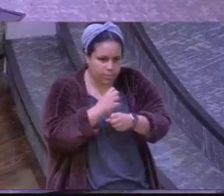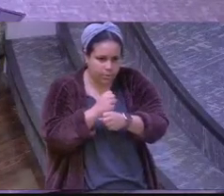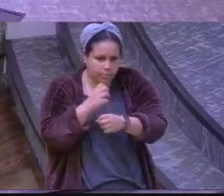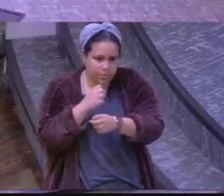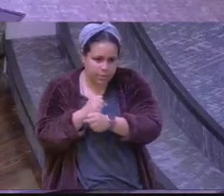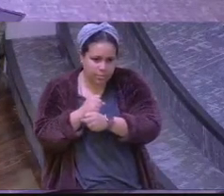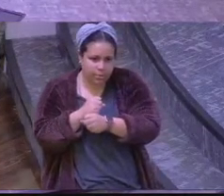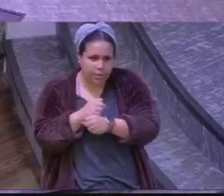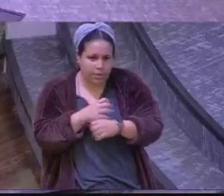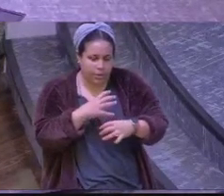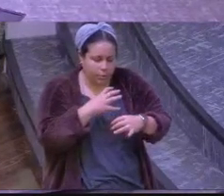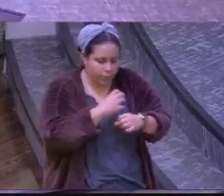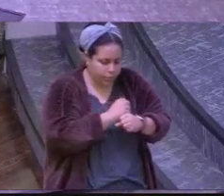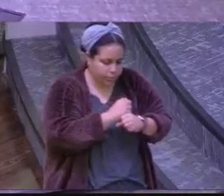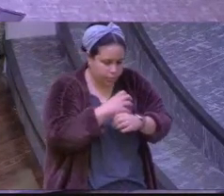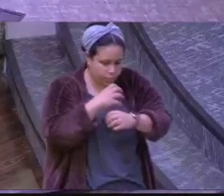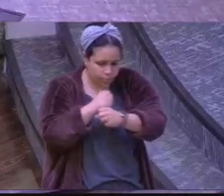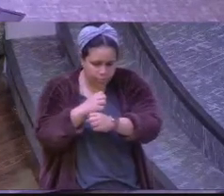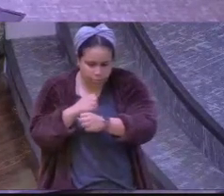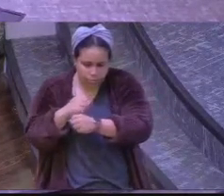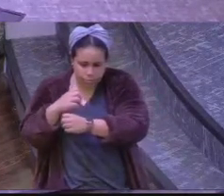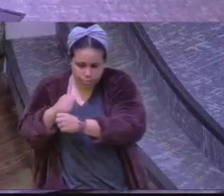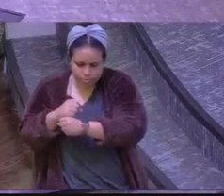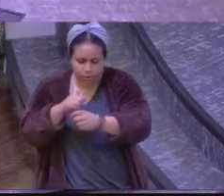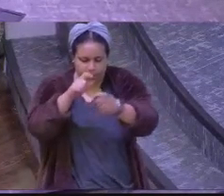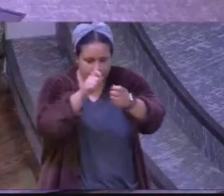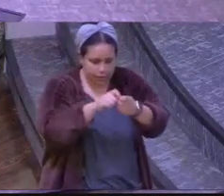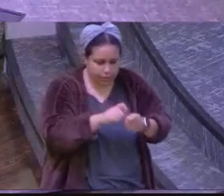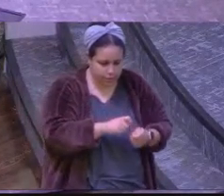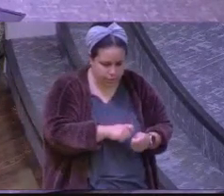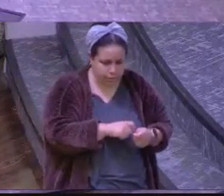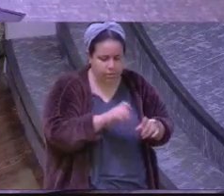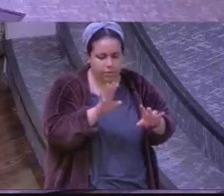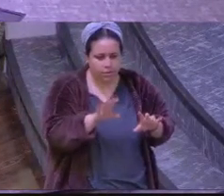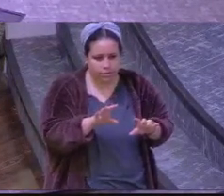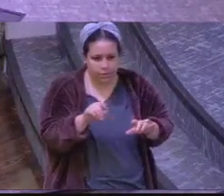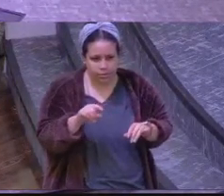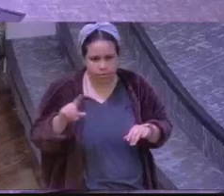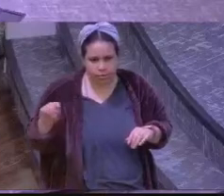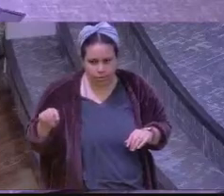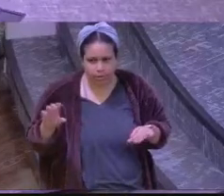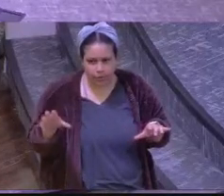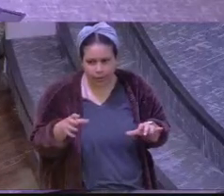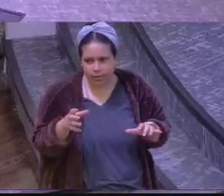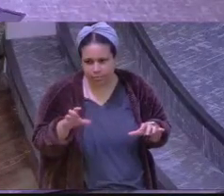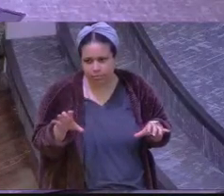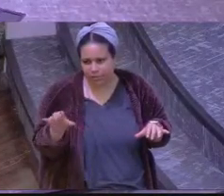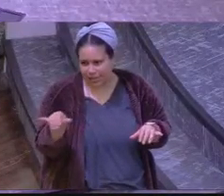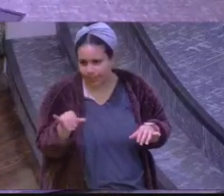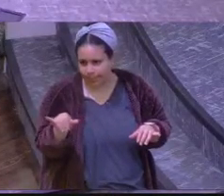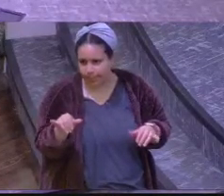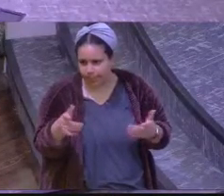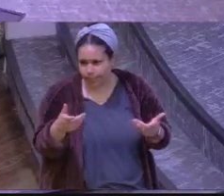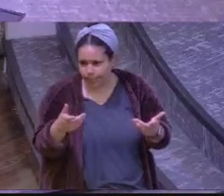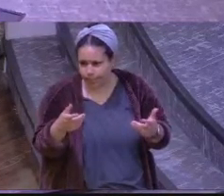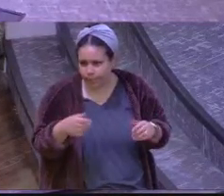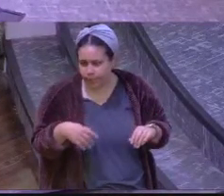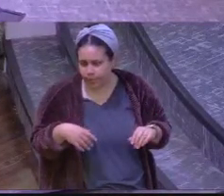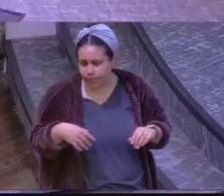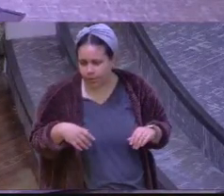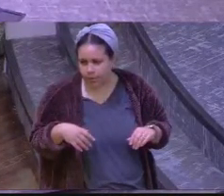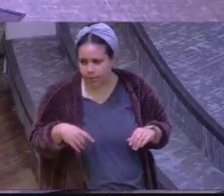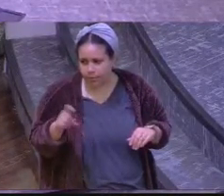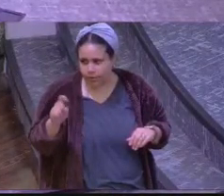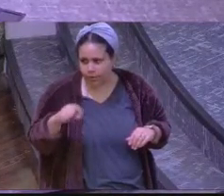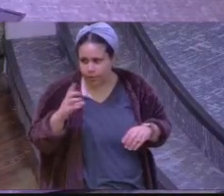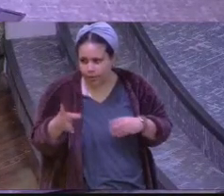helpful. It'll have the summary, and then you'll have the detail by functional area. That's what we did in 2020 when I was here, 21. Okay. And then if you need